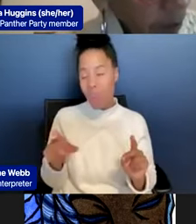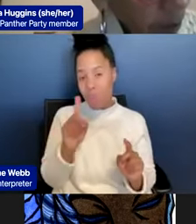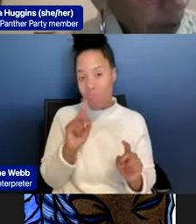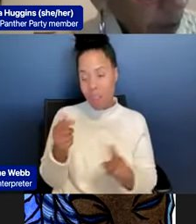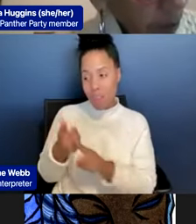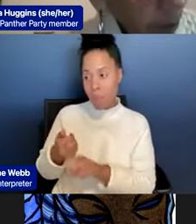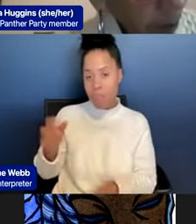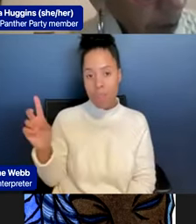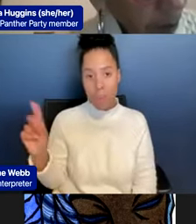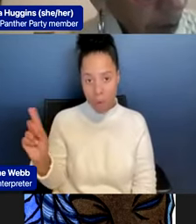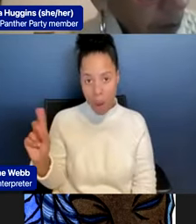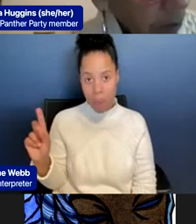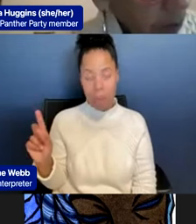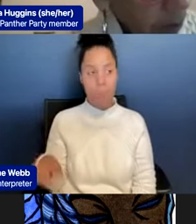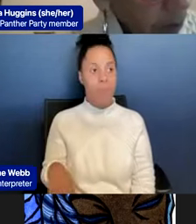non-hierarchical,